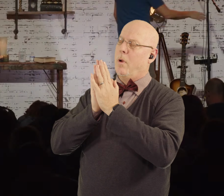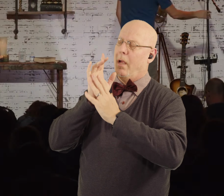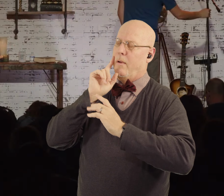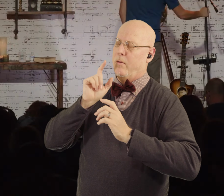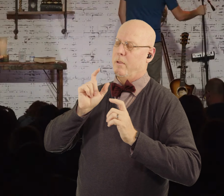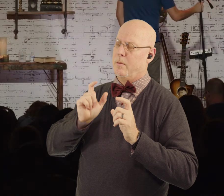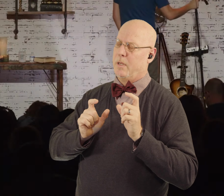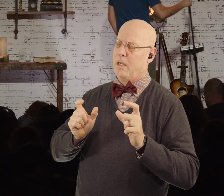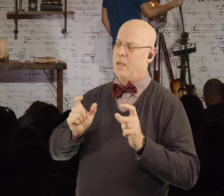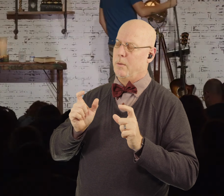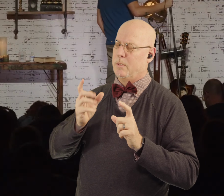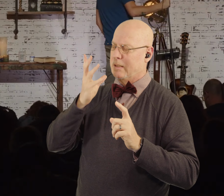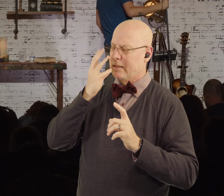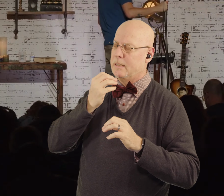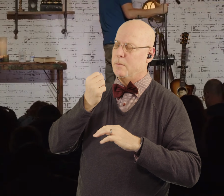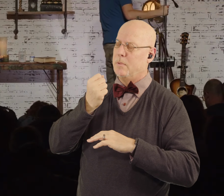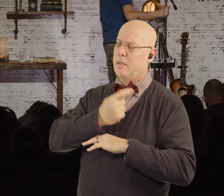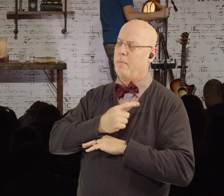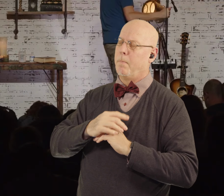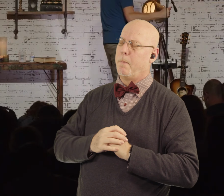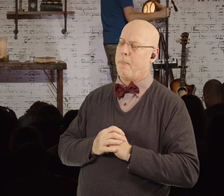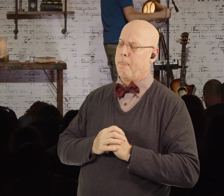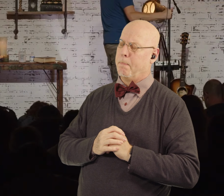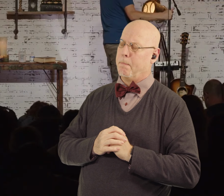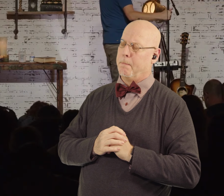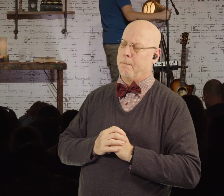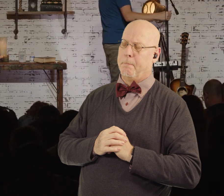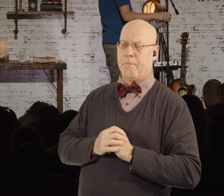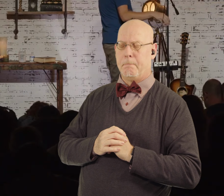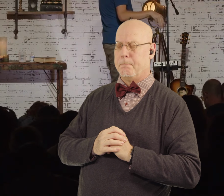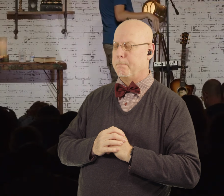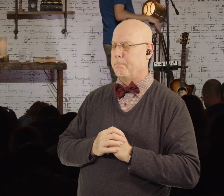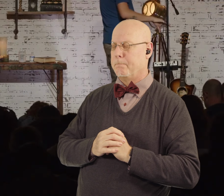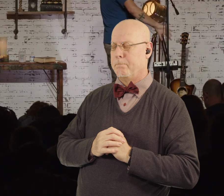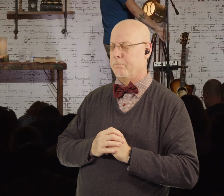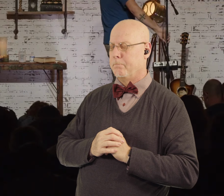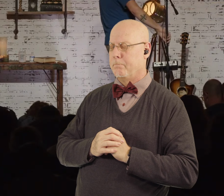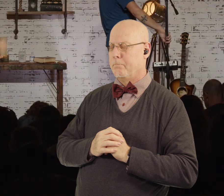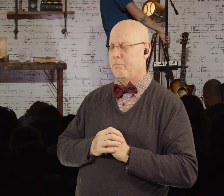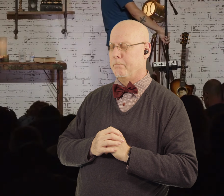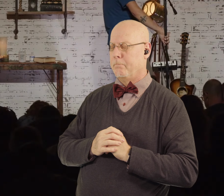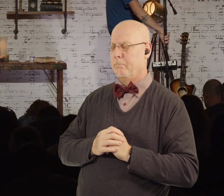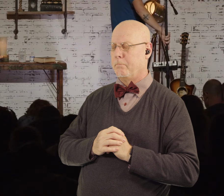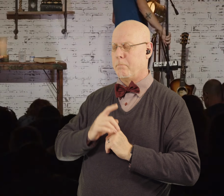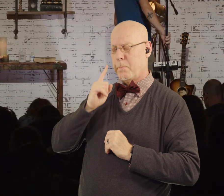Father, I pray for those who are asleep today,